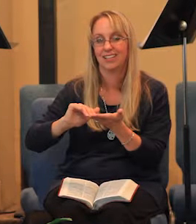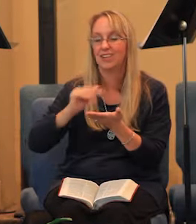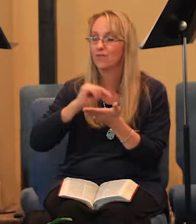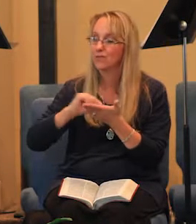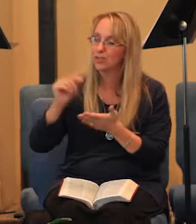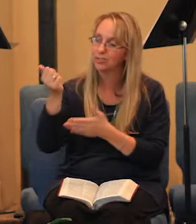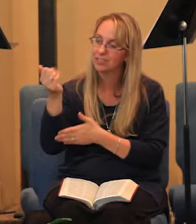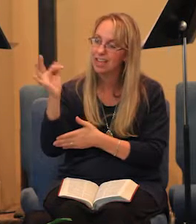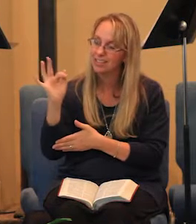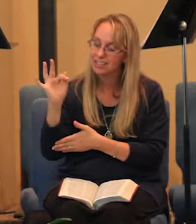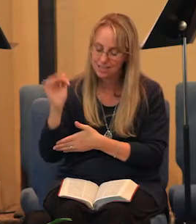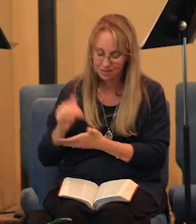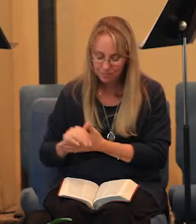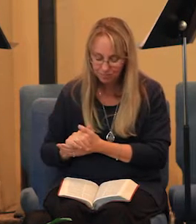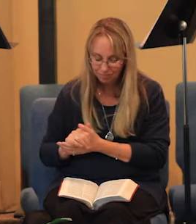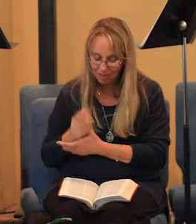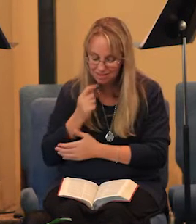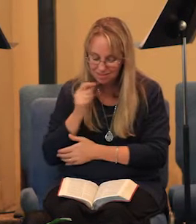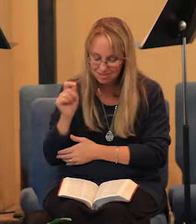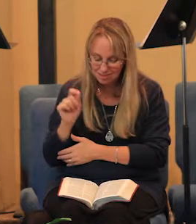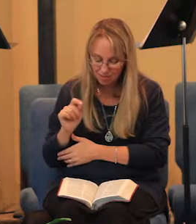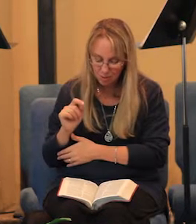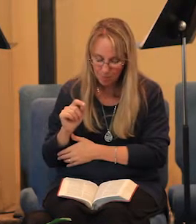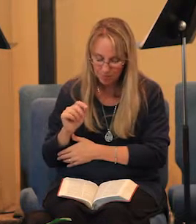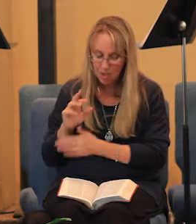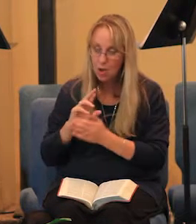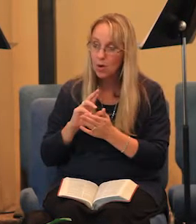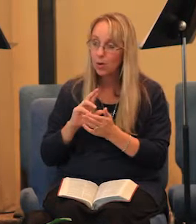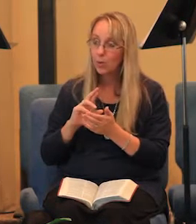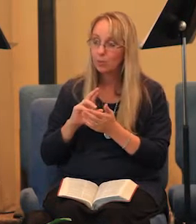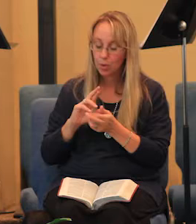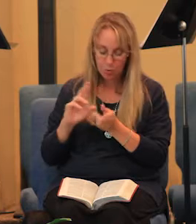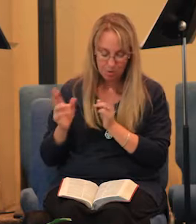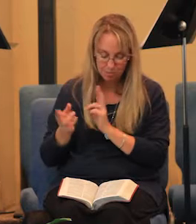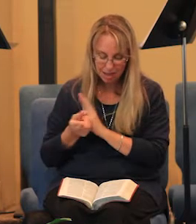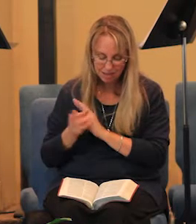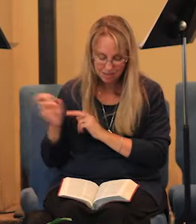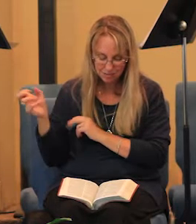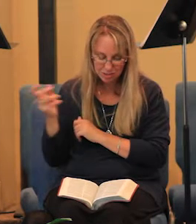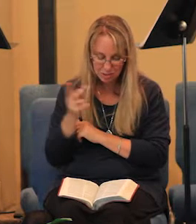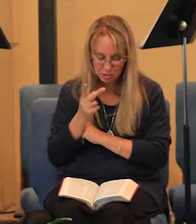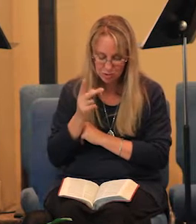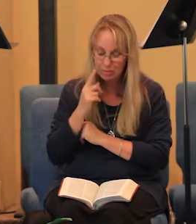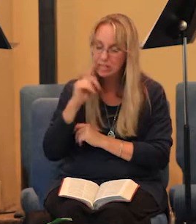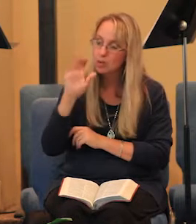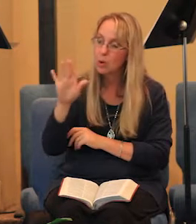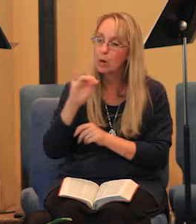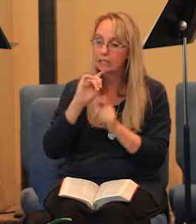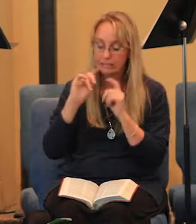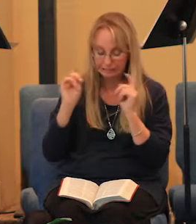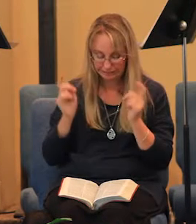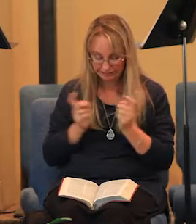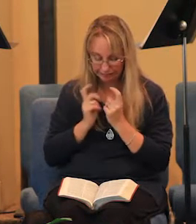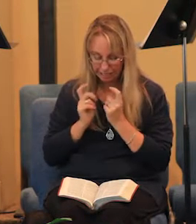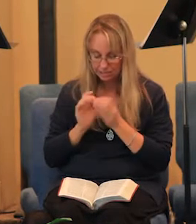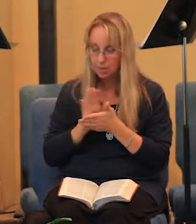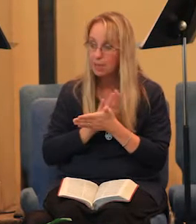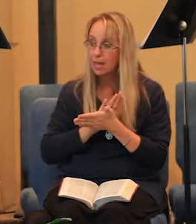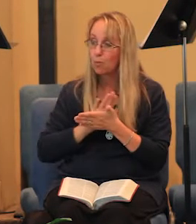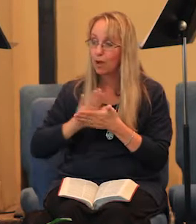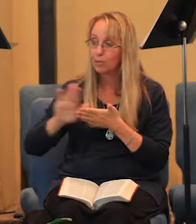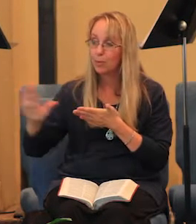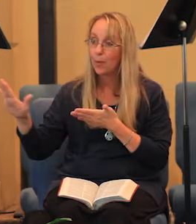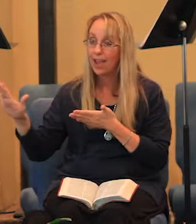Verse 19 again. Therefore, repent and return, so that your sins may be, and what wiped away is